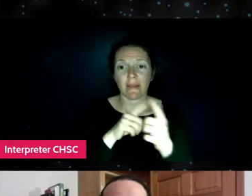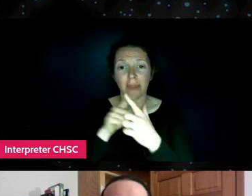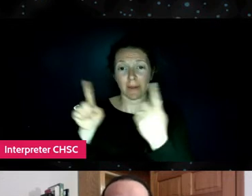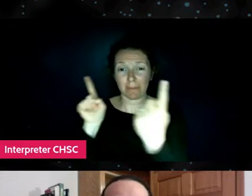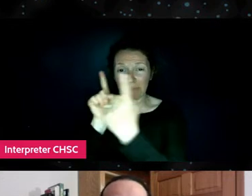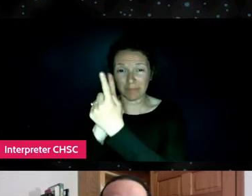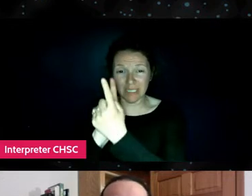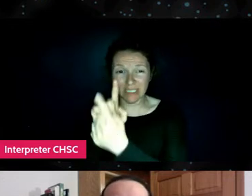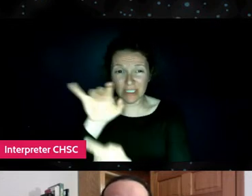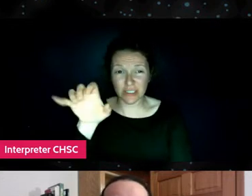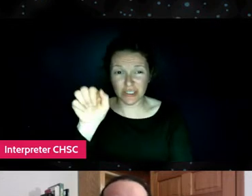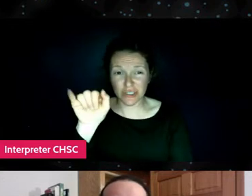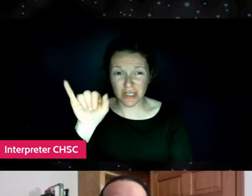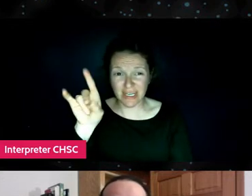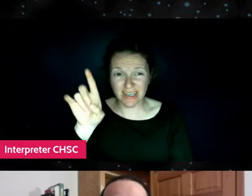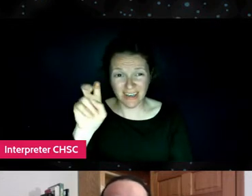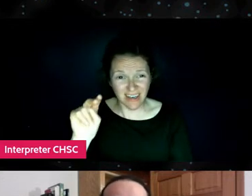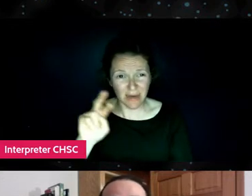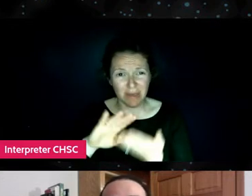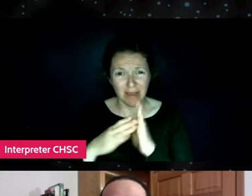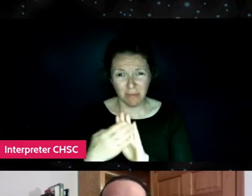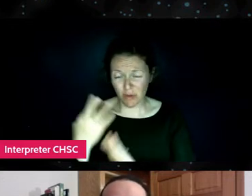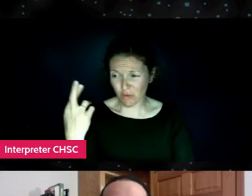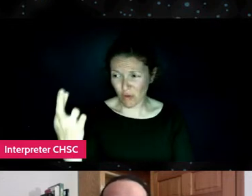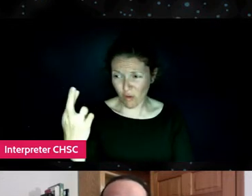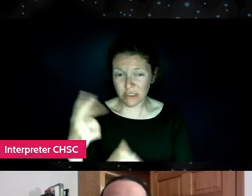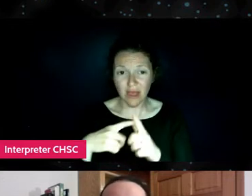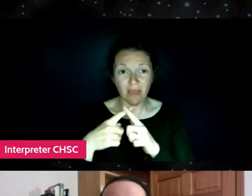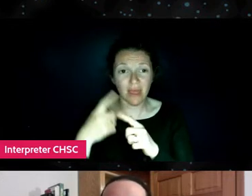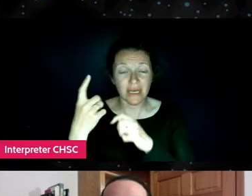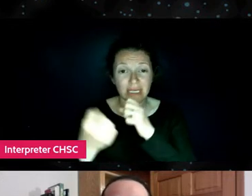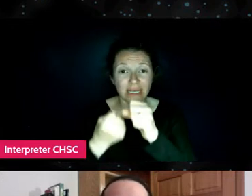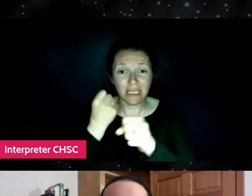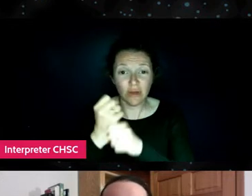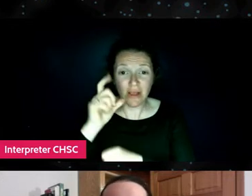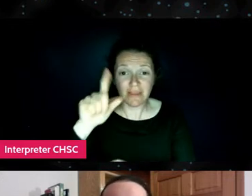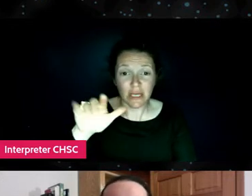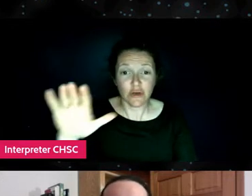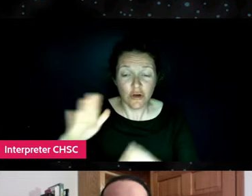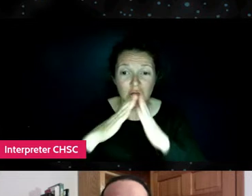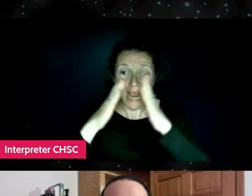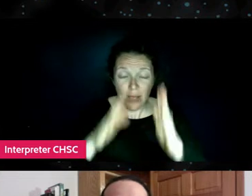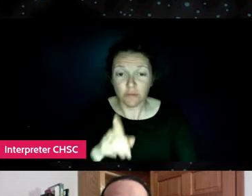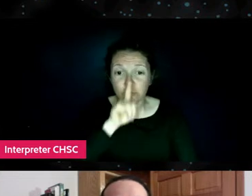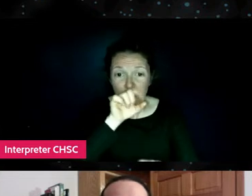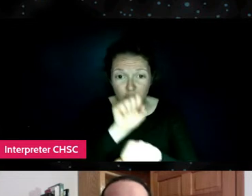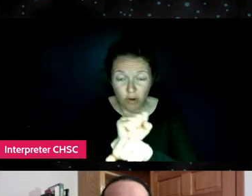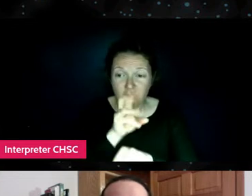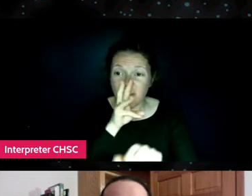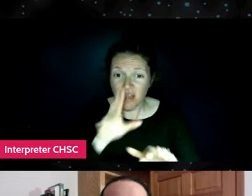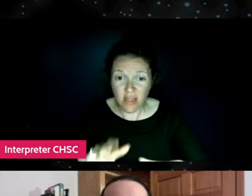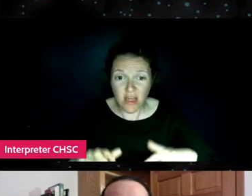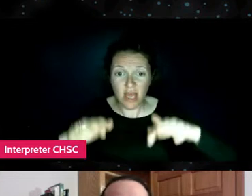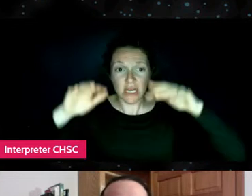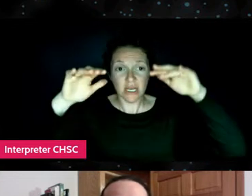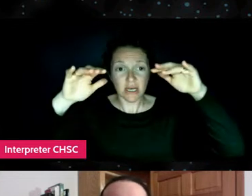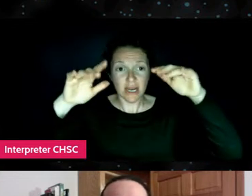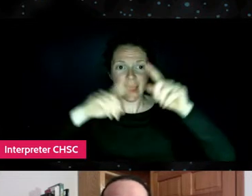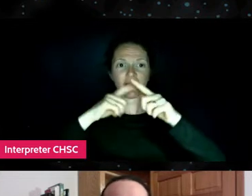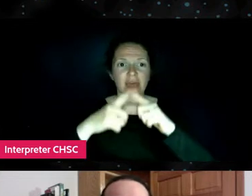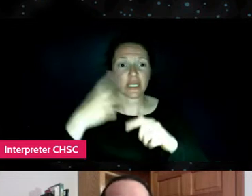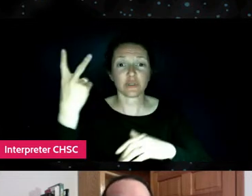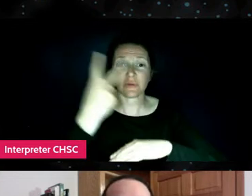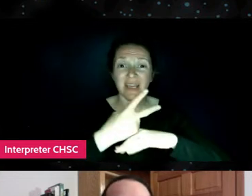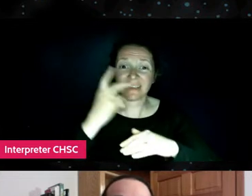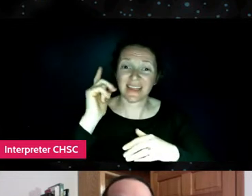Jaden and become pretty close. And then like a year later that her house is flooded and that 2 days later or something, you know, the